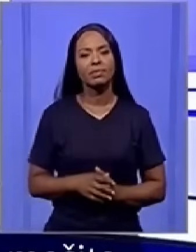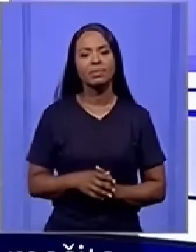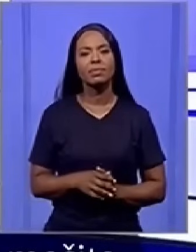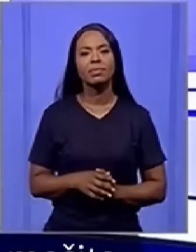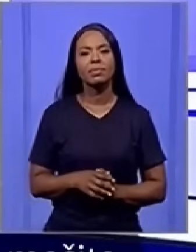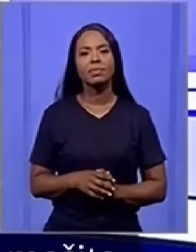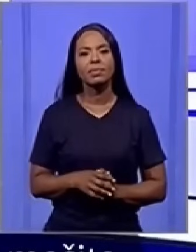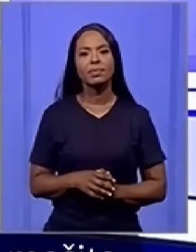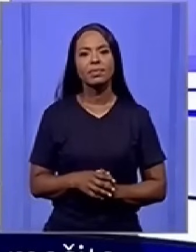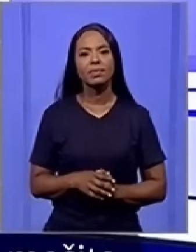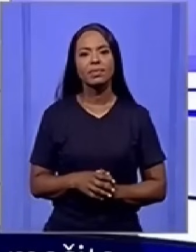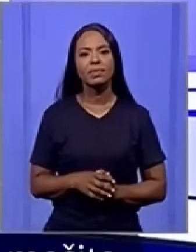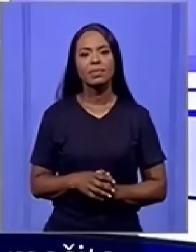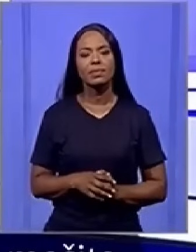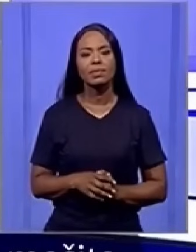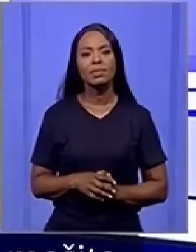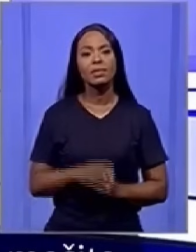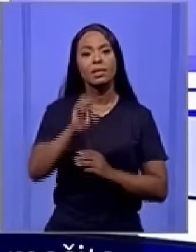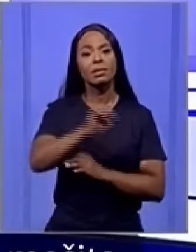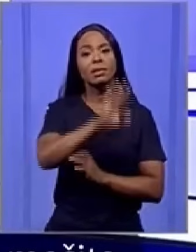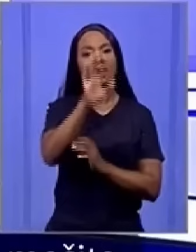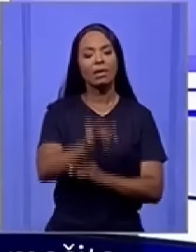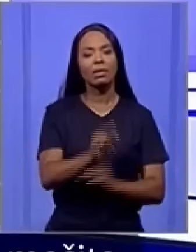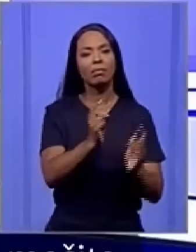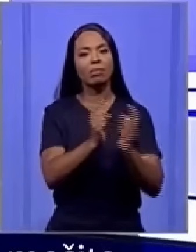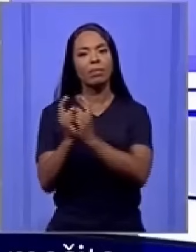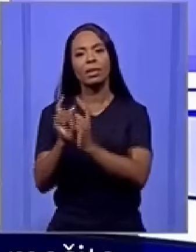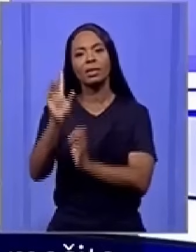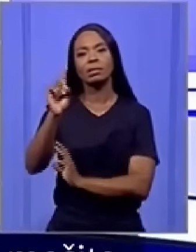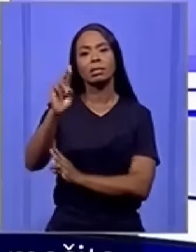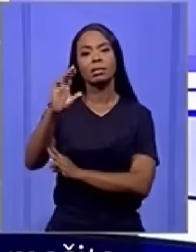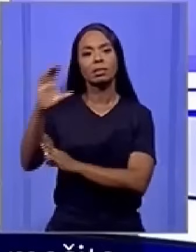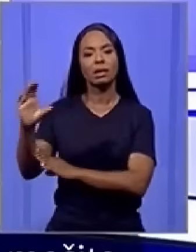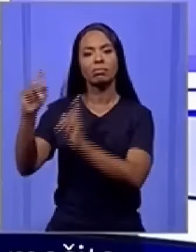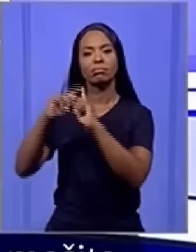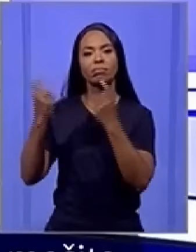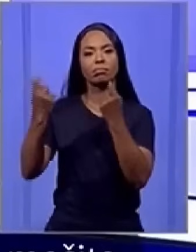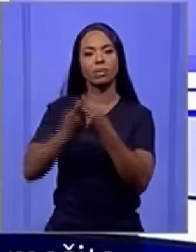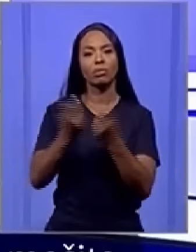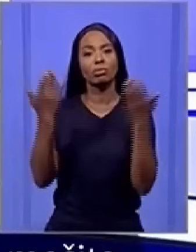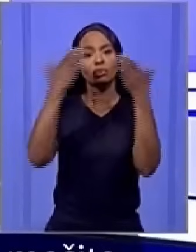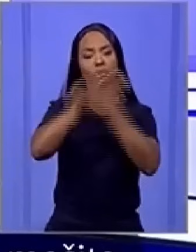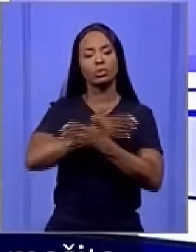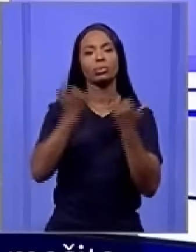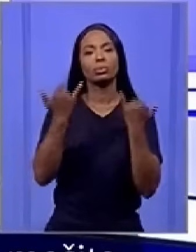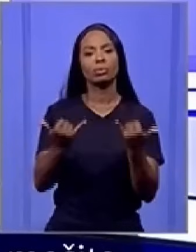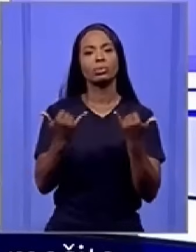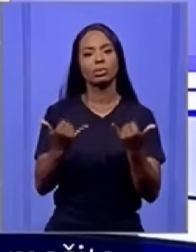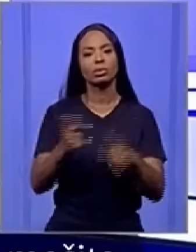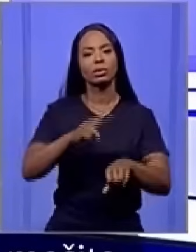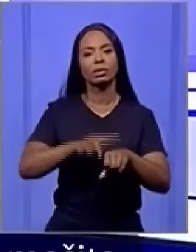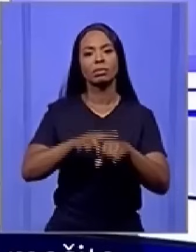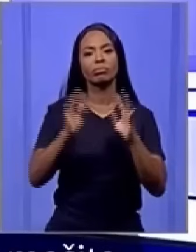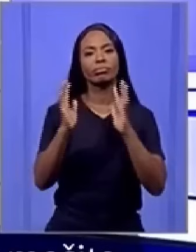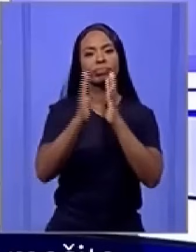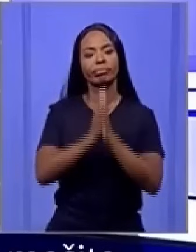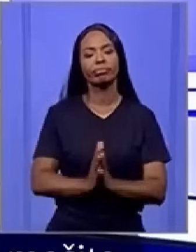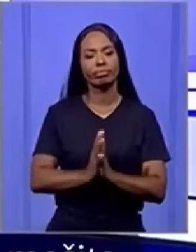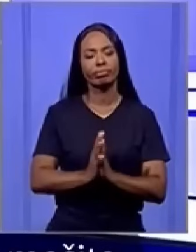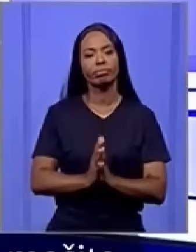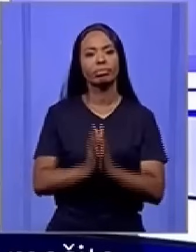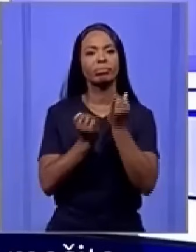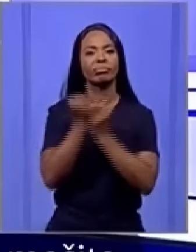ka 2026. Afrika Borwa e tla lebana le Democratic Republic of Congo bošegong bja lehono ka iri ya 10